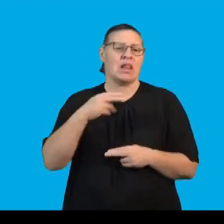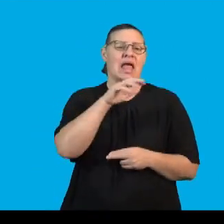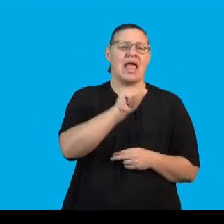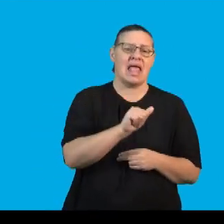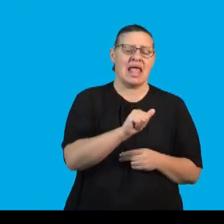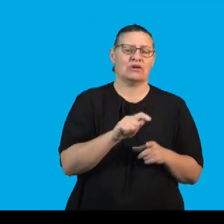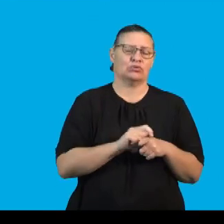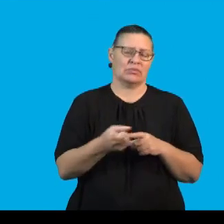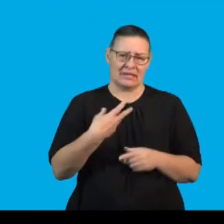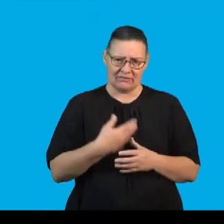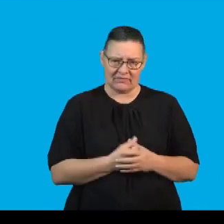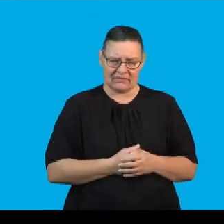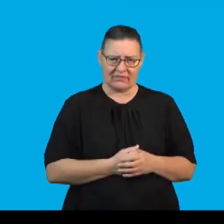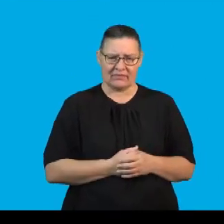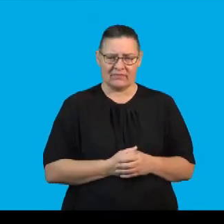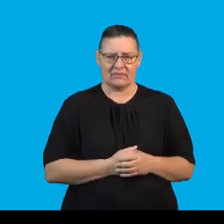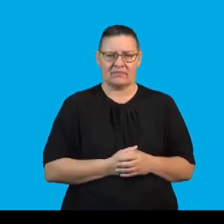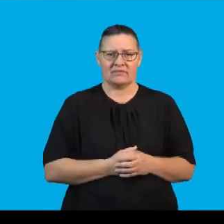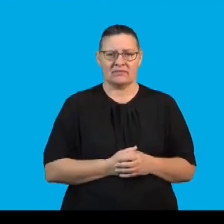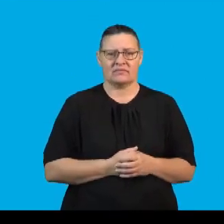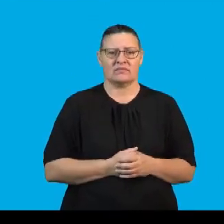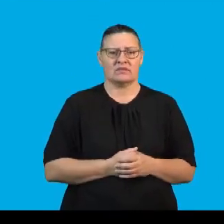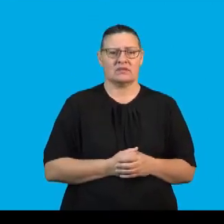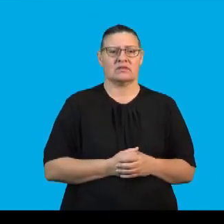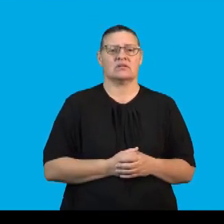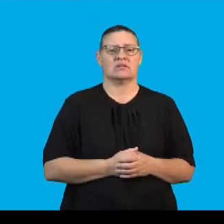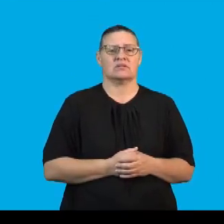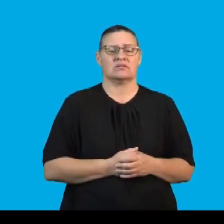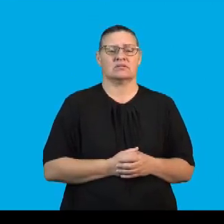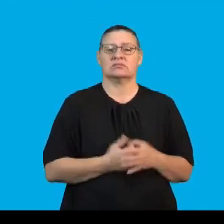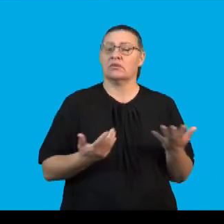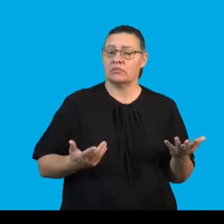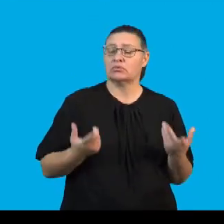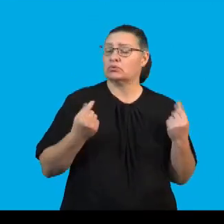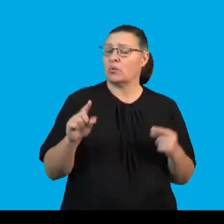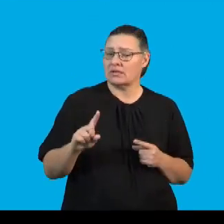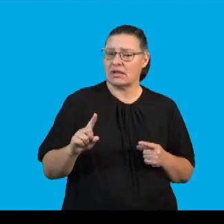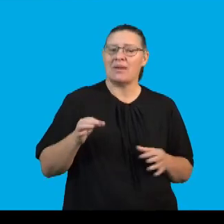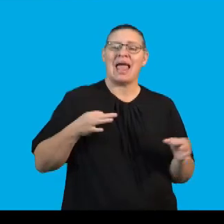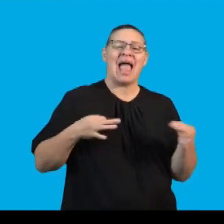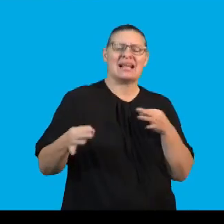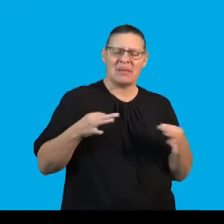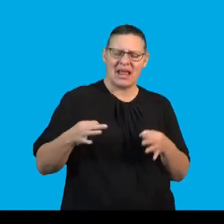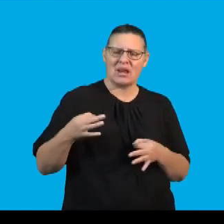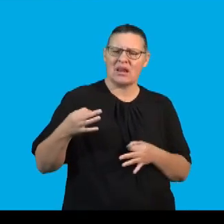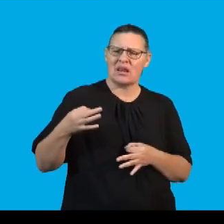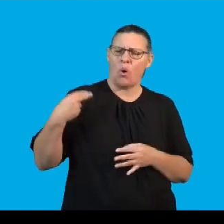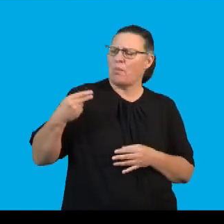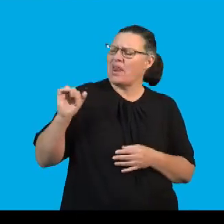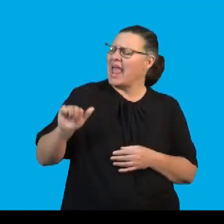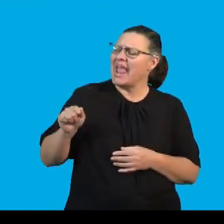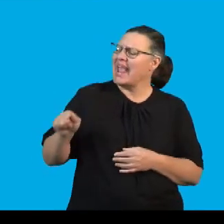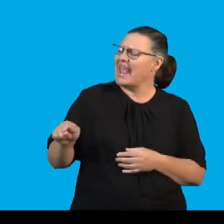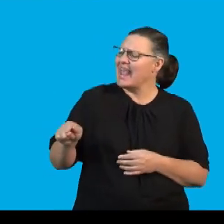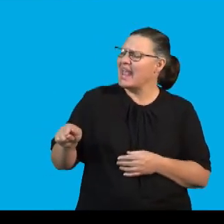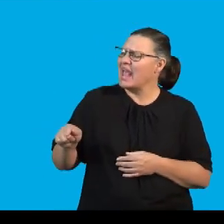containing hormone A as a treatment. So this is hormone A as a treatment. You need to do what? To